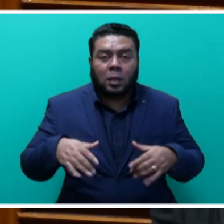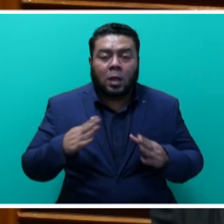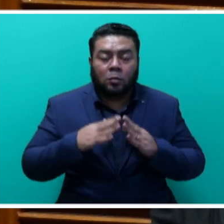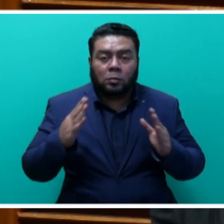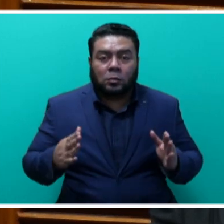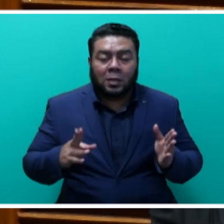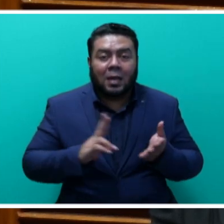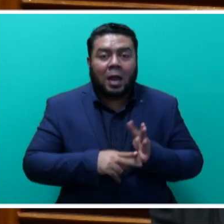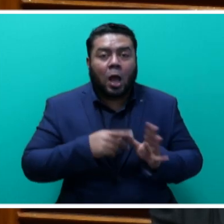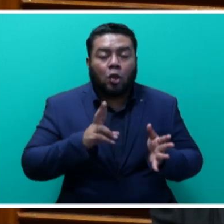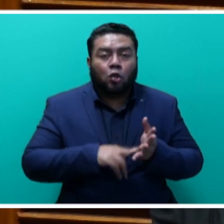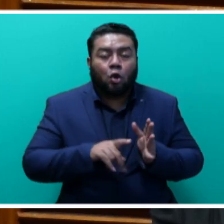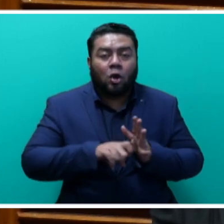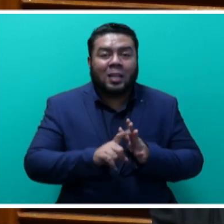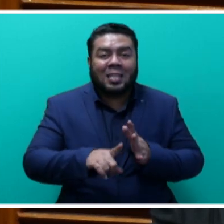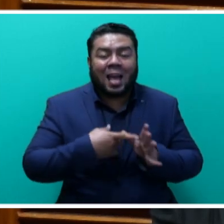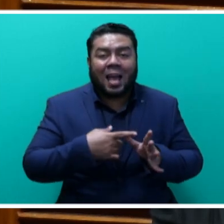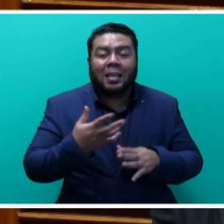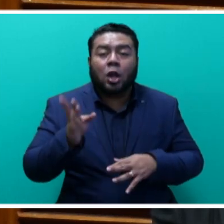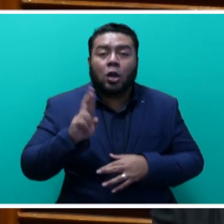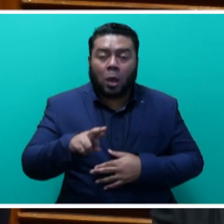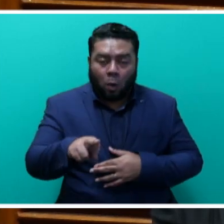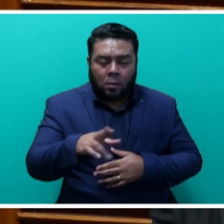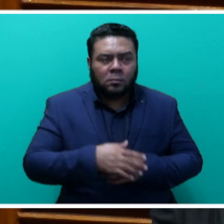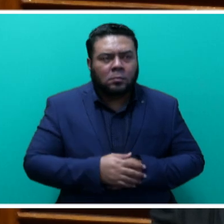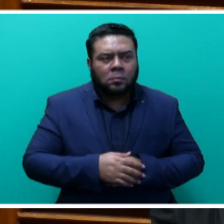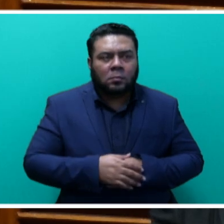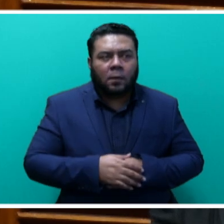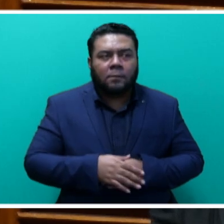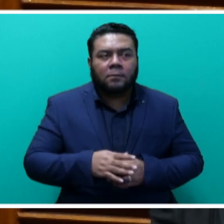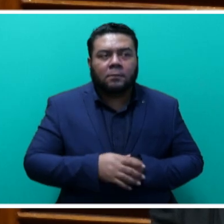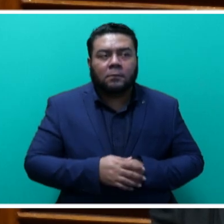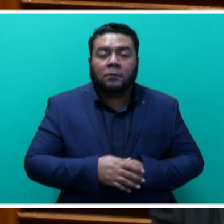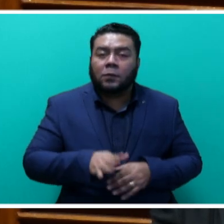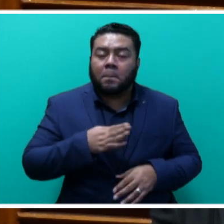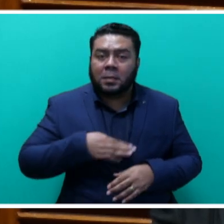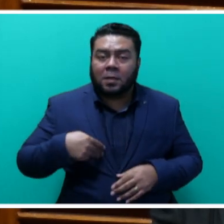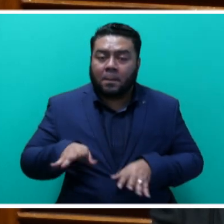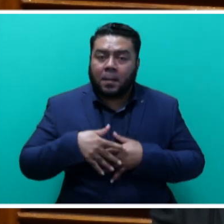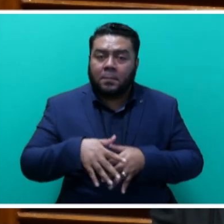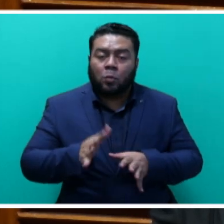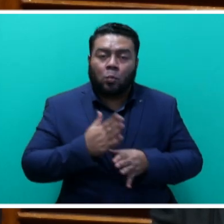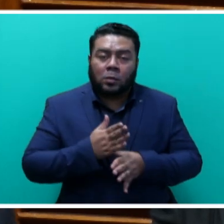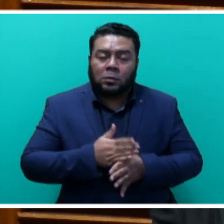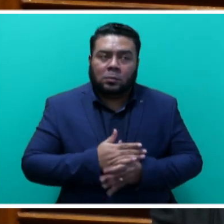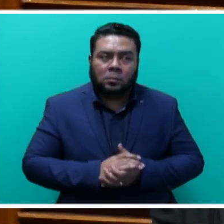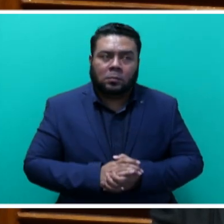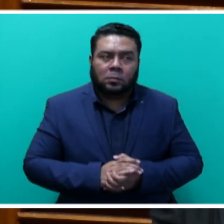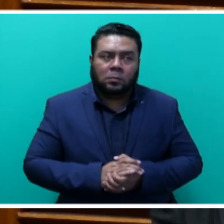of Nanduria in Rewa by the Honourable Prime Minister, the Minister for Public Works, and the Assistant Minister for Tokyo